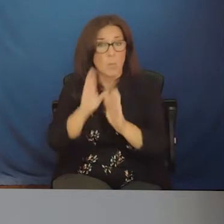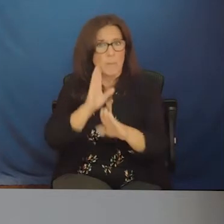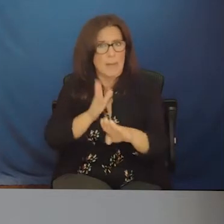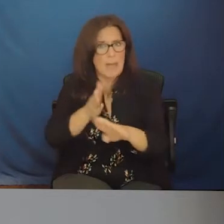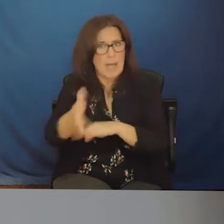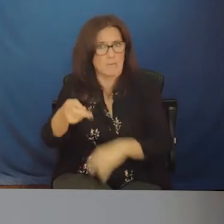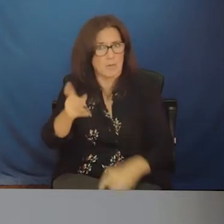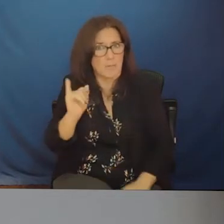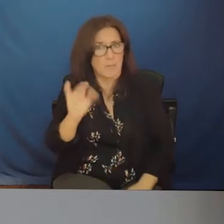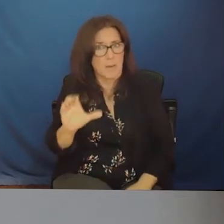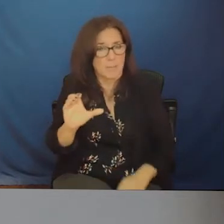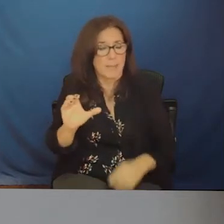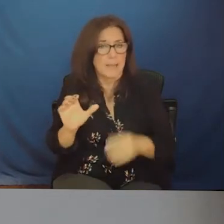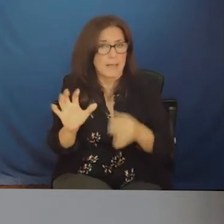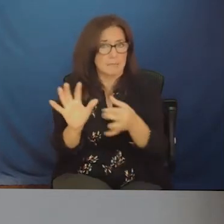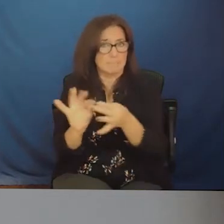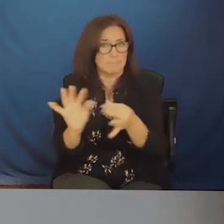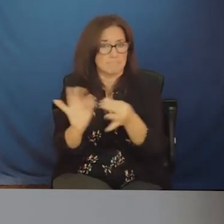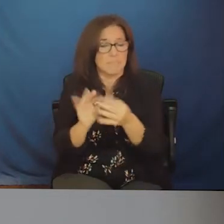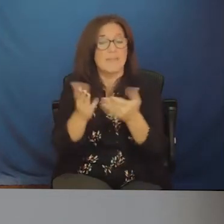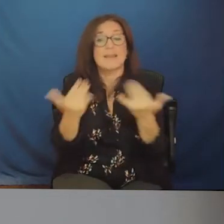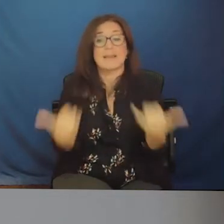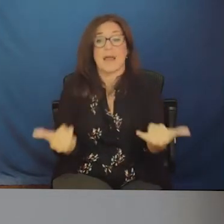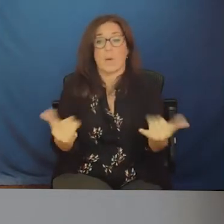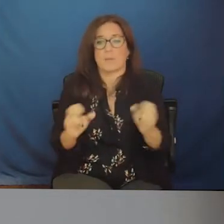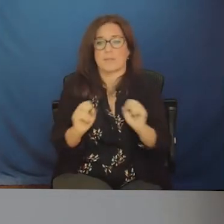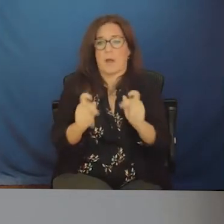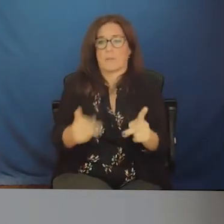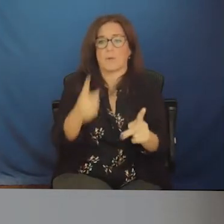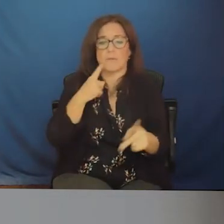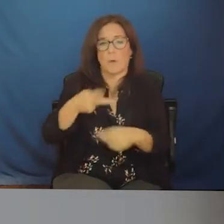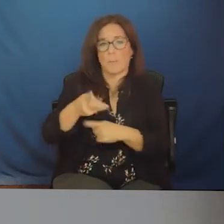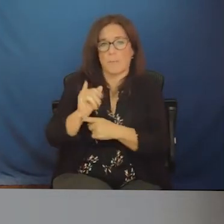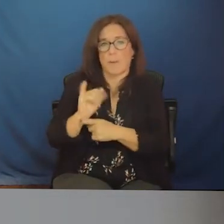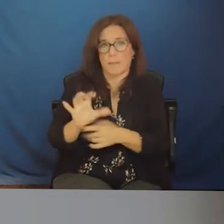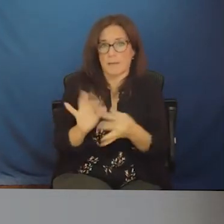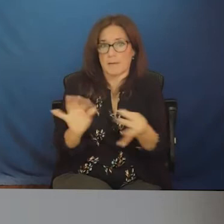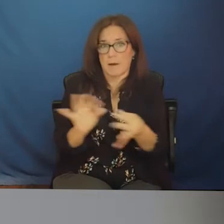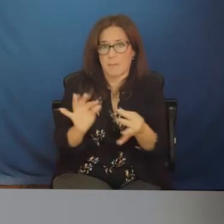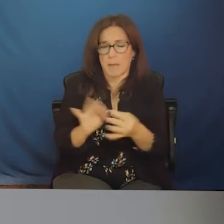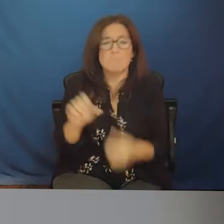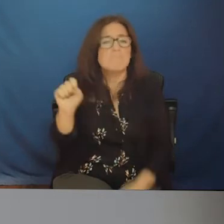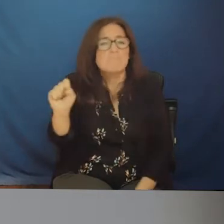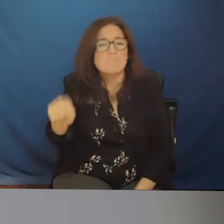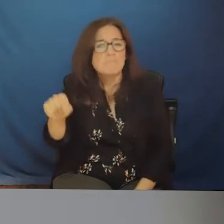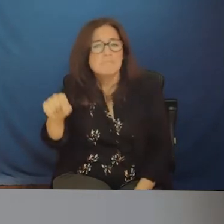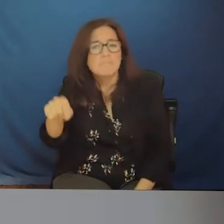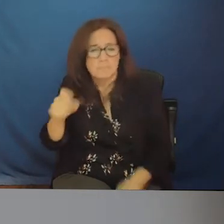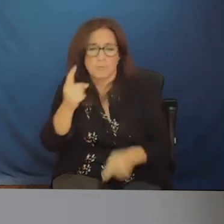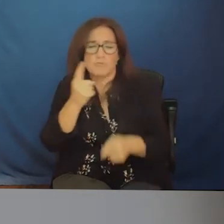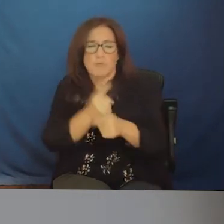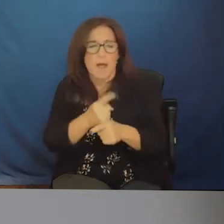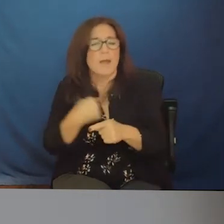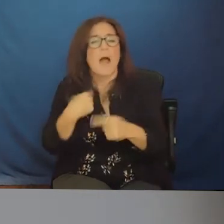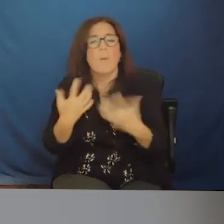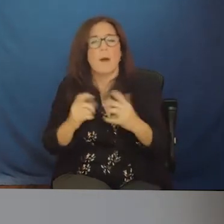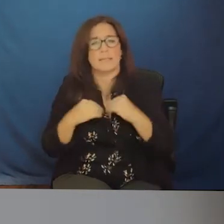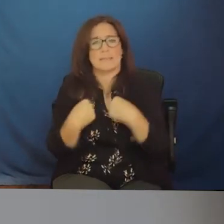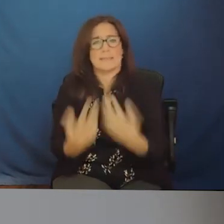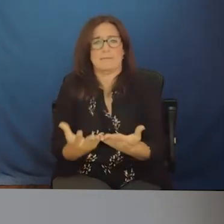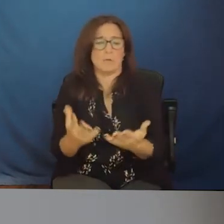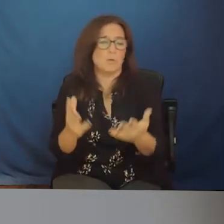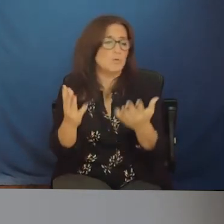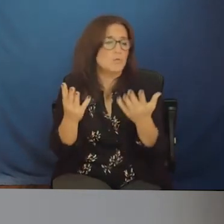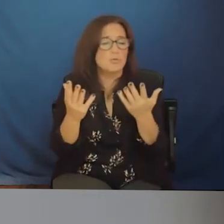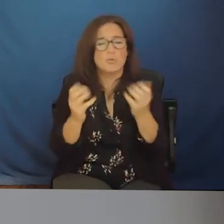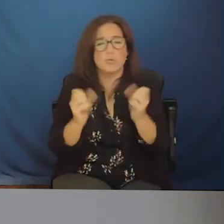was the opportunity for public comment. It definitely is. I just wanted to give you an opportunity if you wanted to say anything,